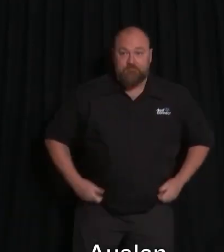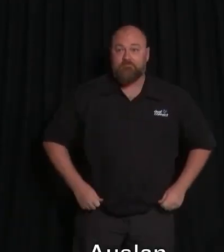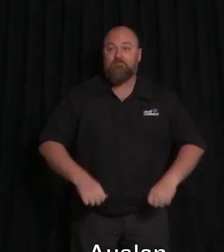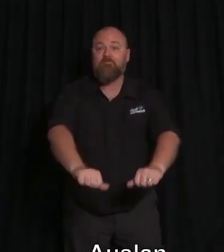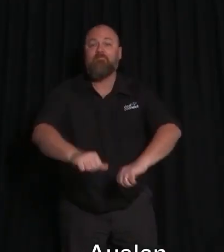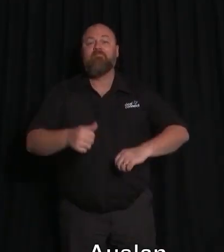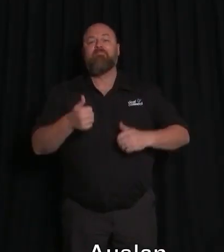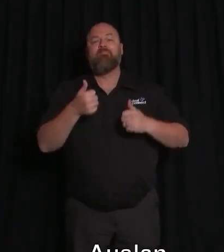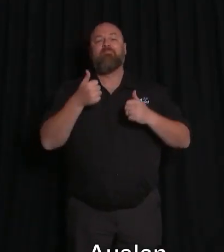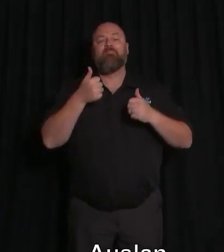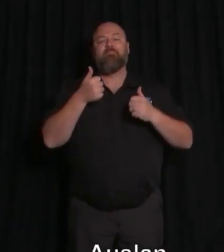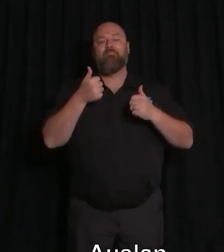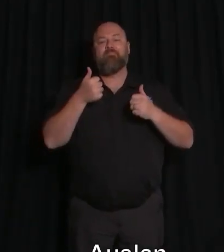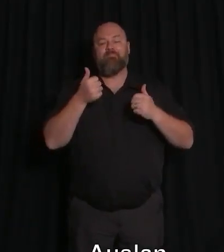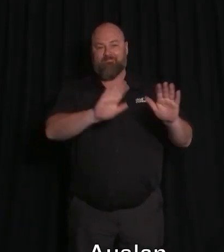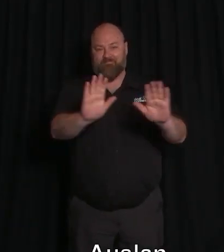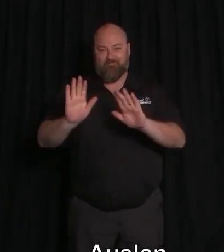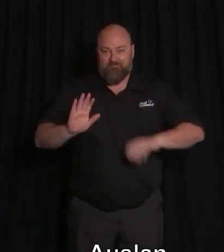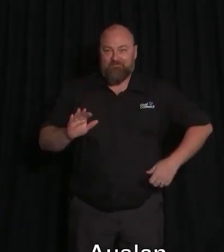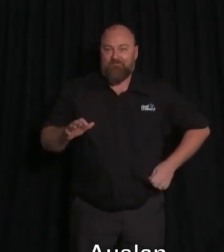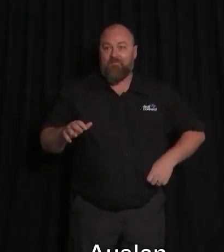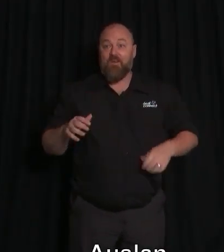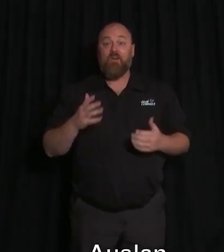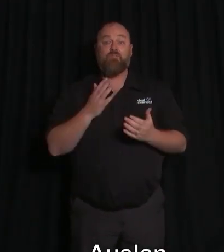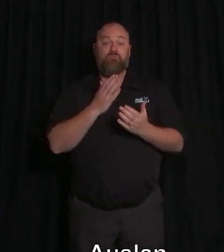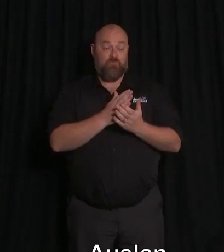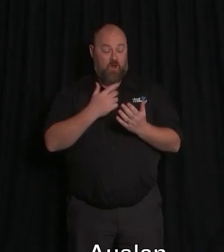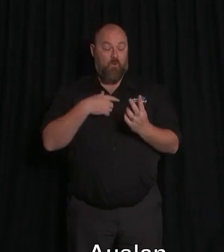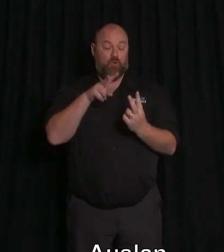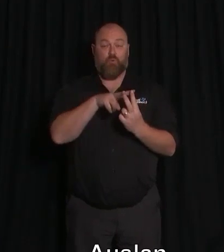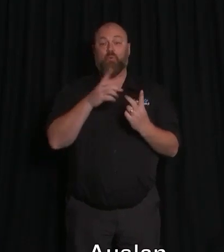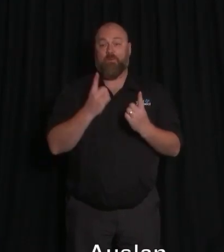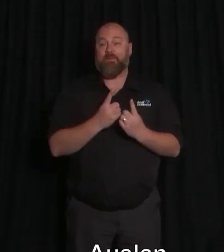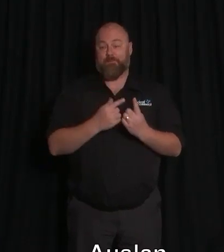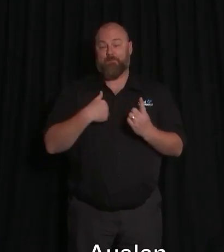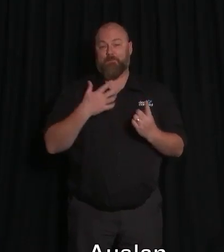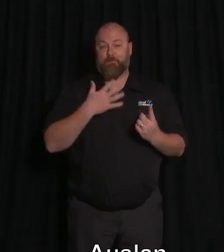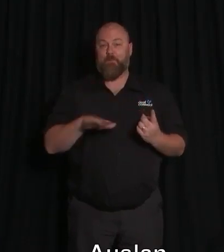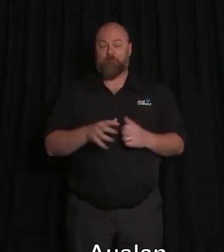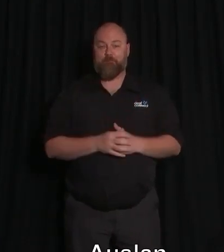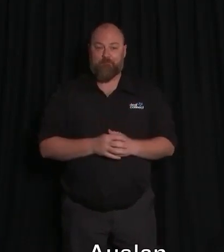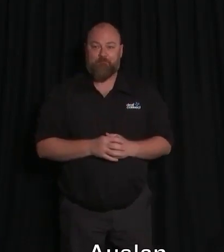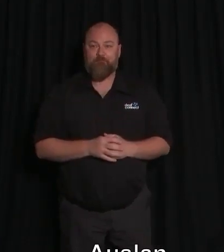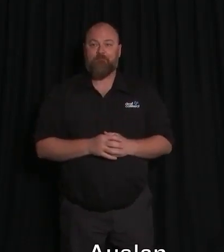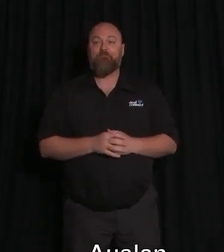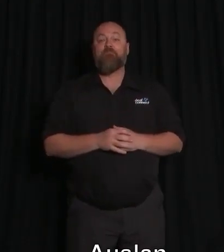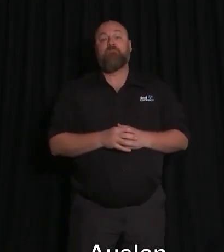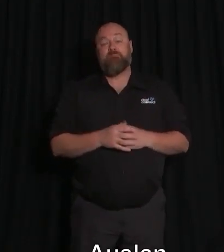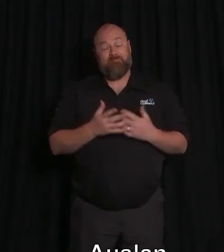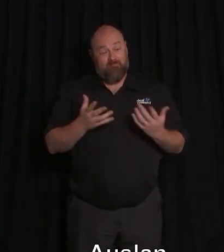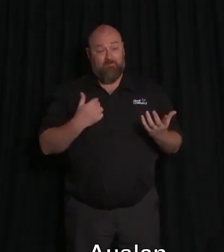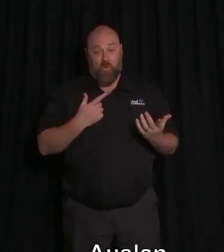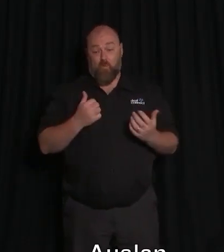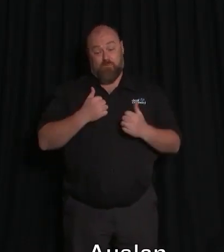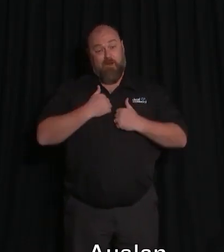Good afternoon, everyone. I want to do two things at the start. One that we wrongly don't do in our